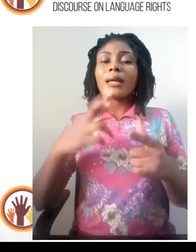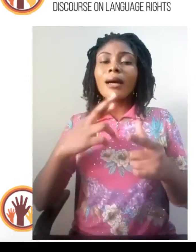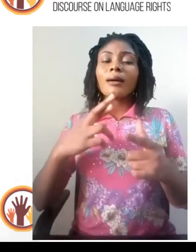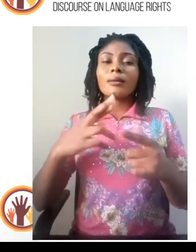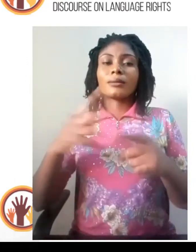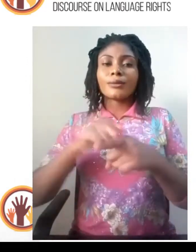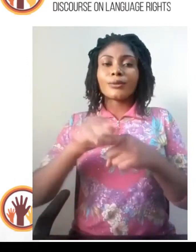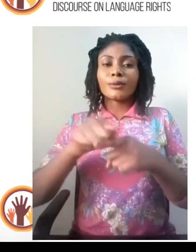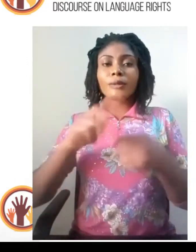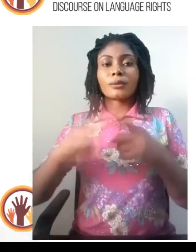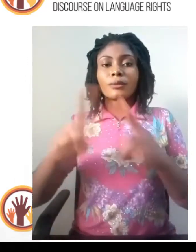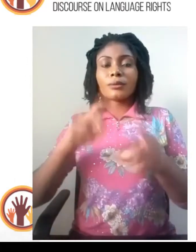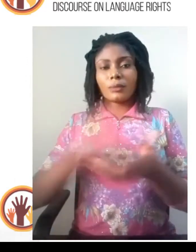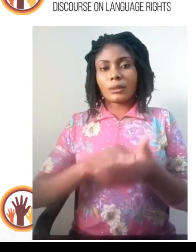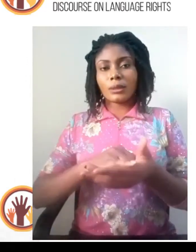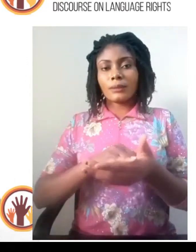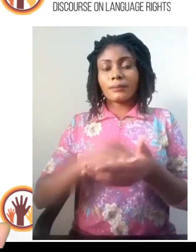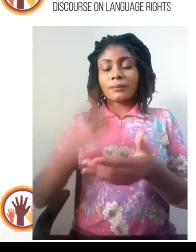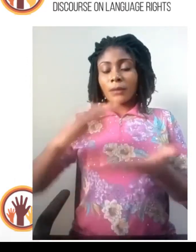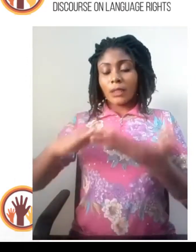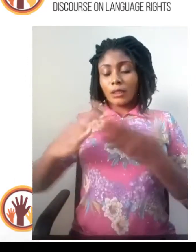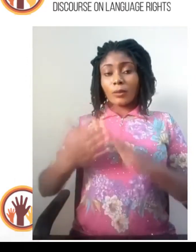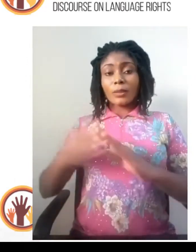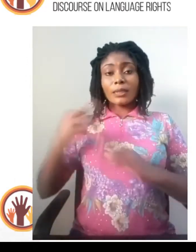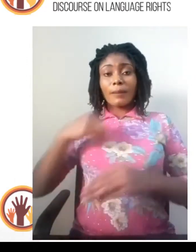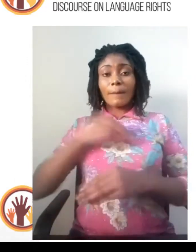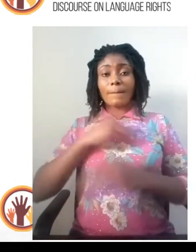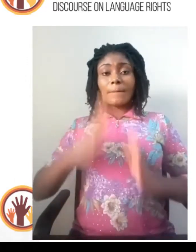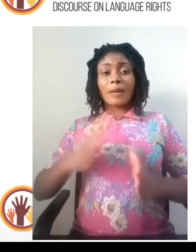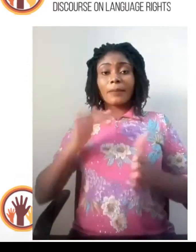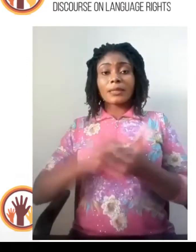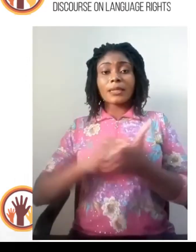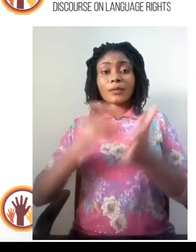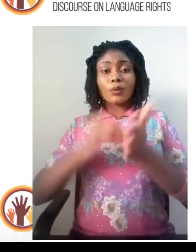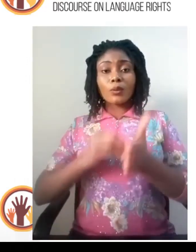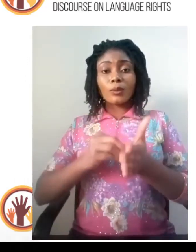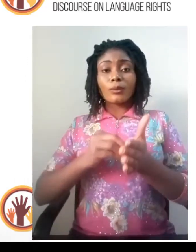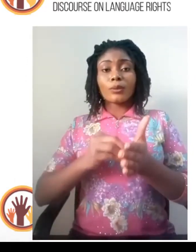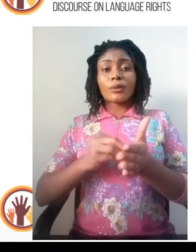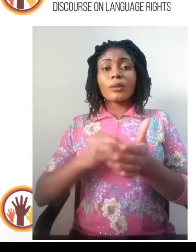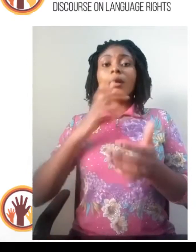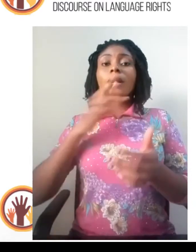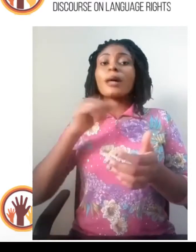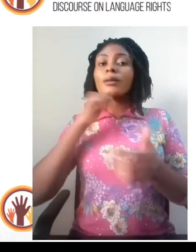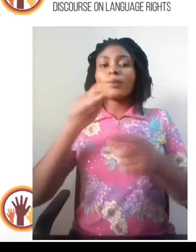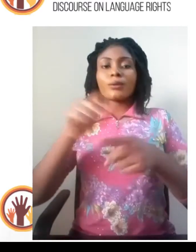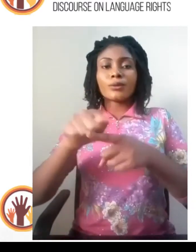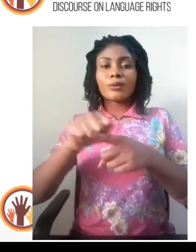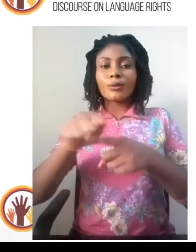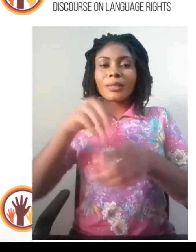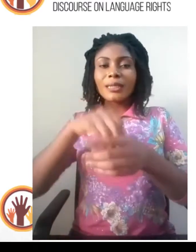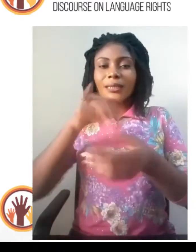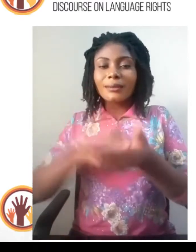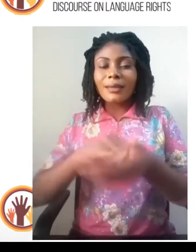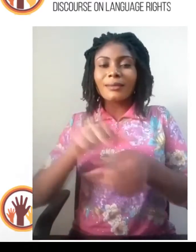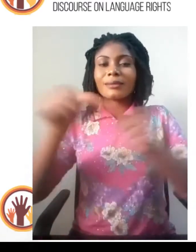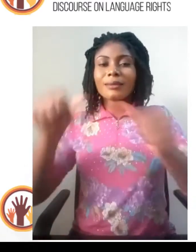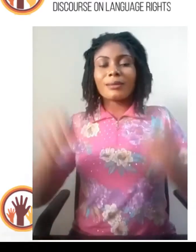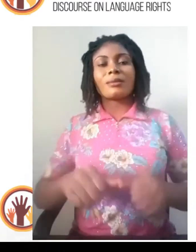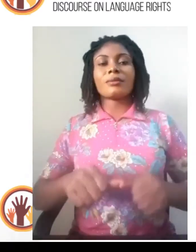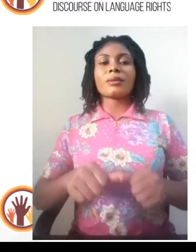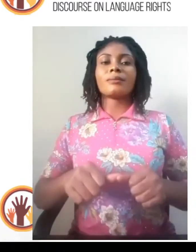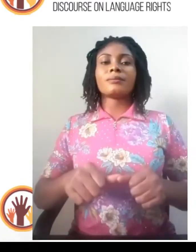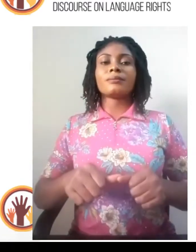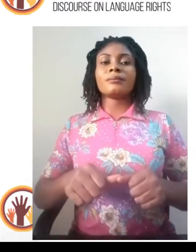community members who own the language are not trained in that area,